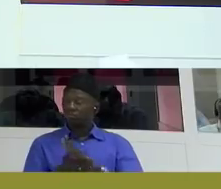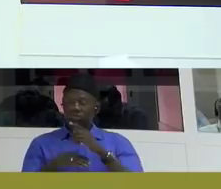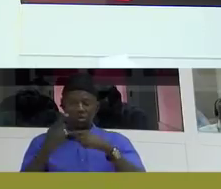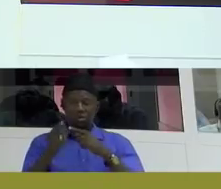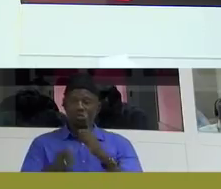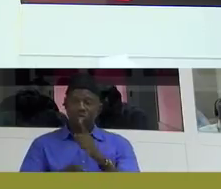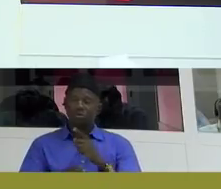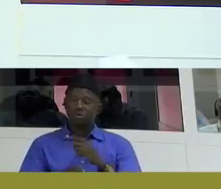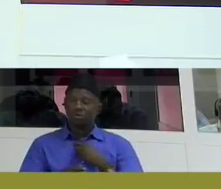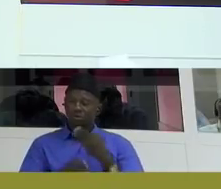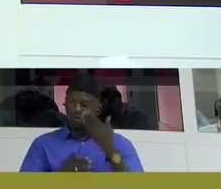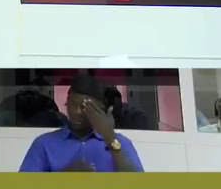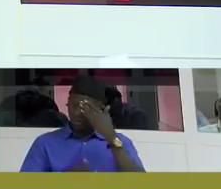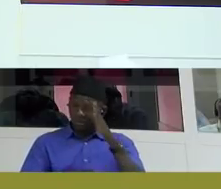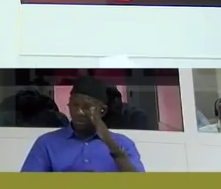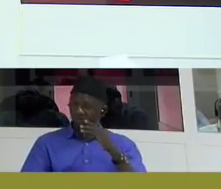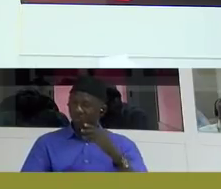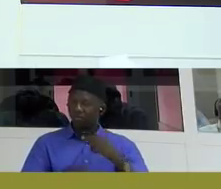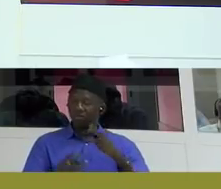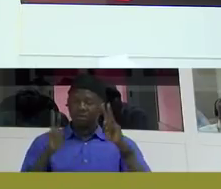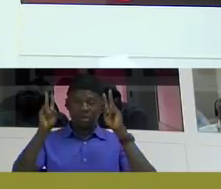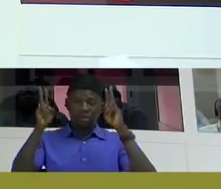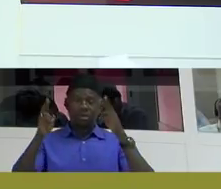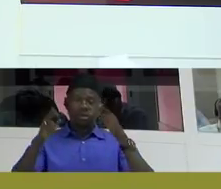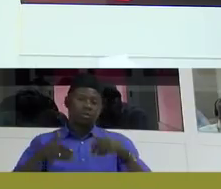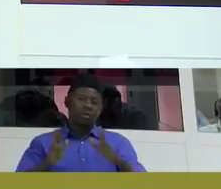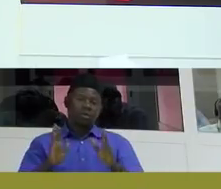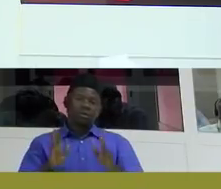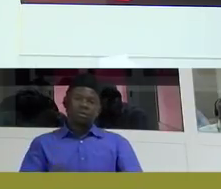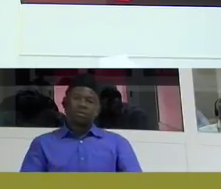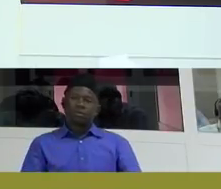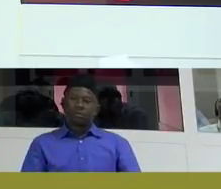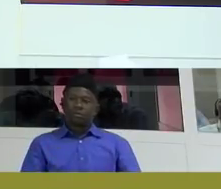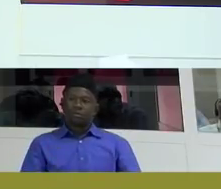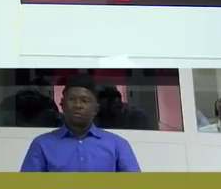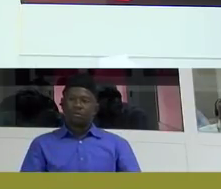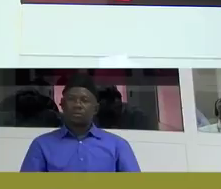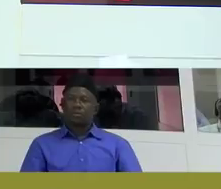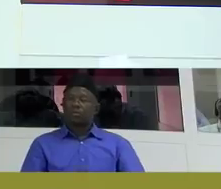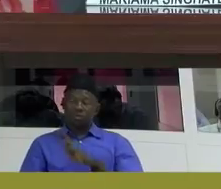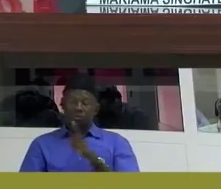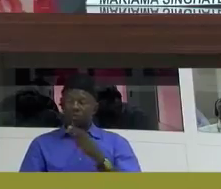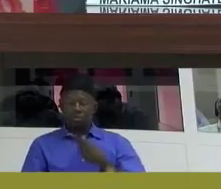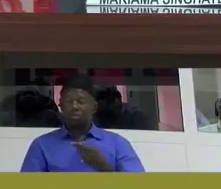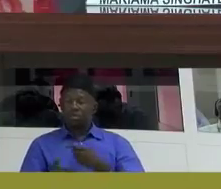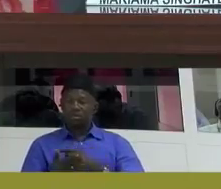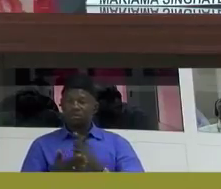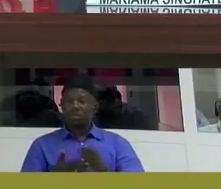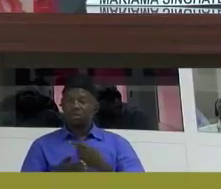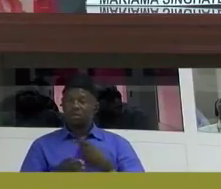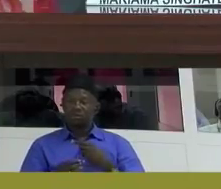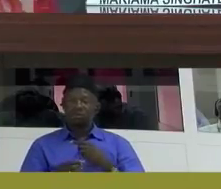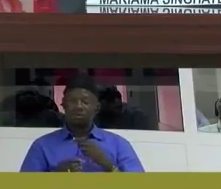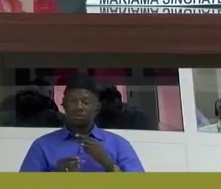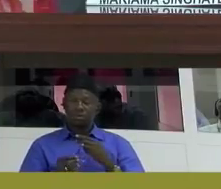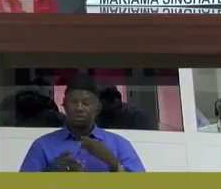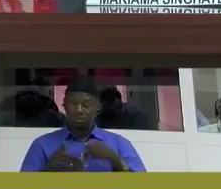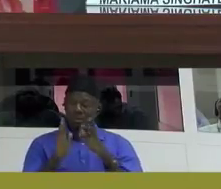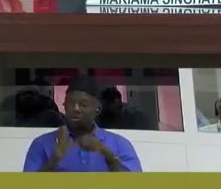of former President Jammeh. No, it is in fact a characteristic of a